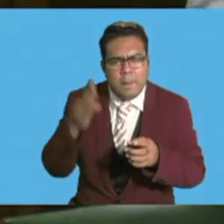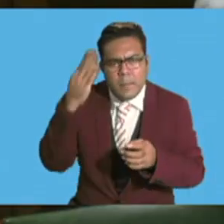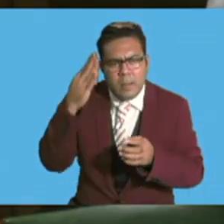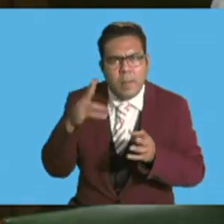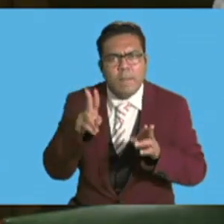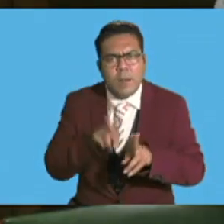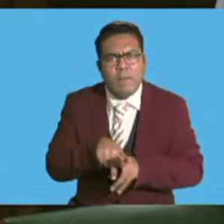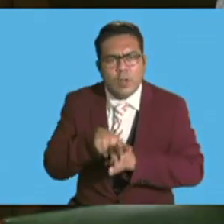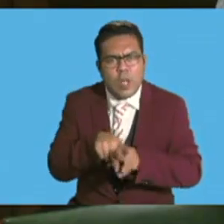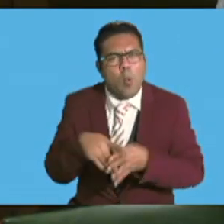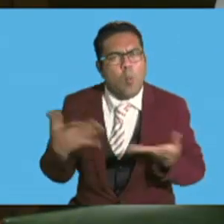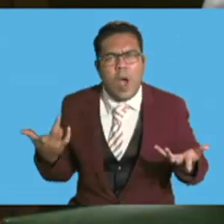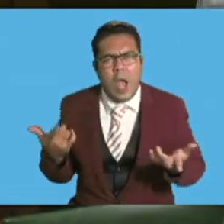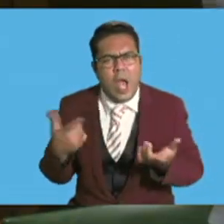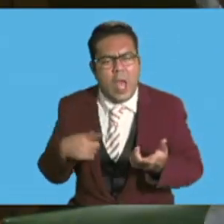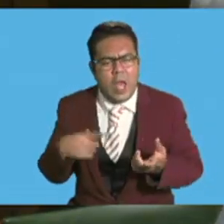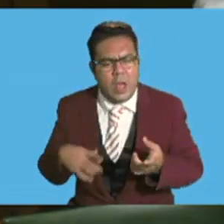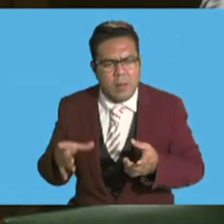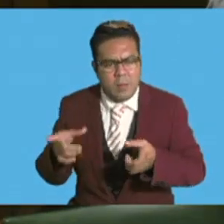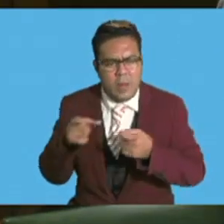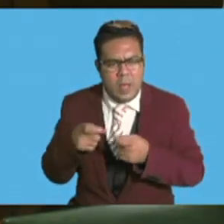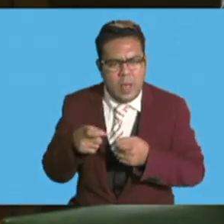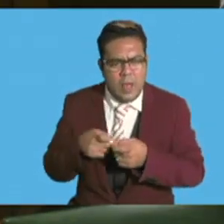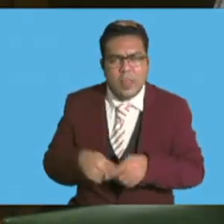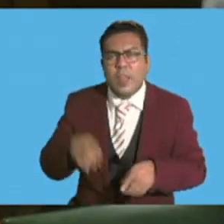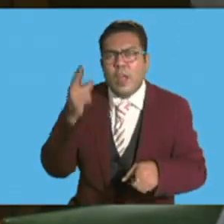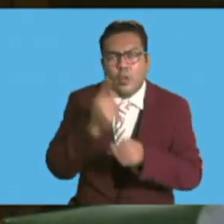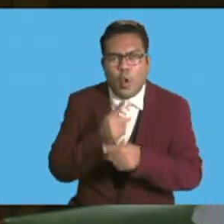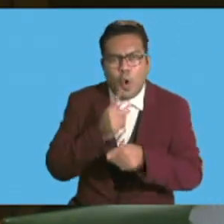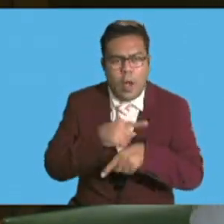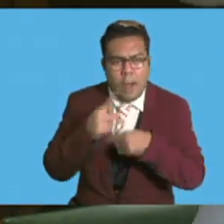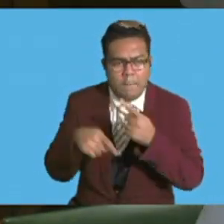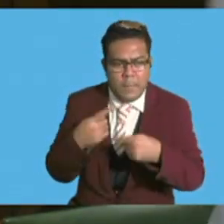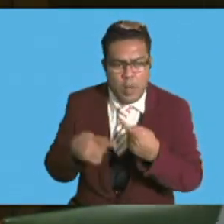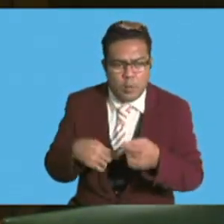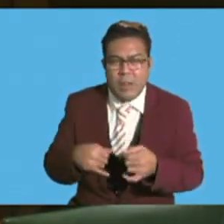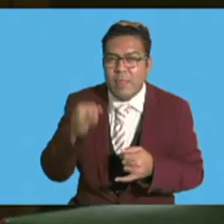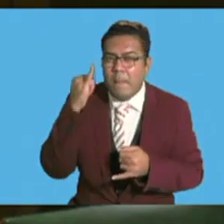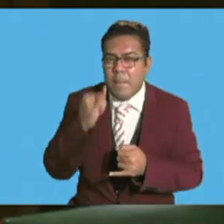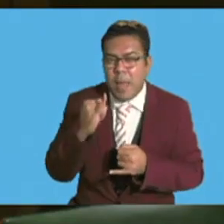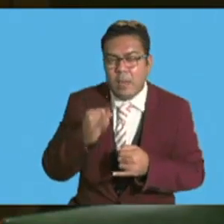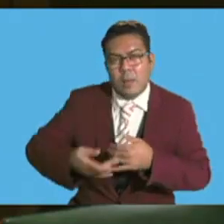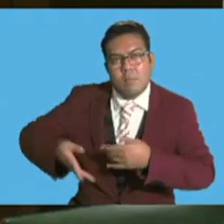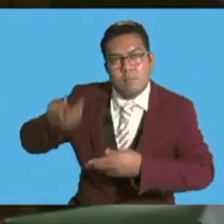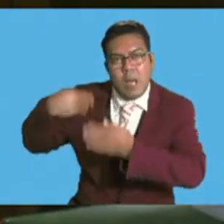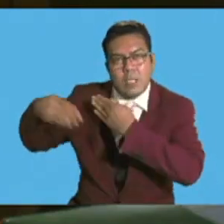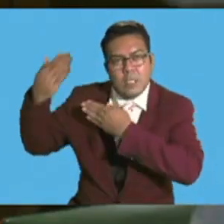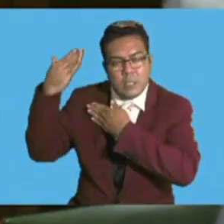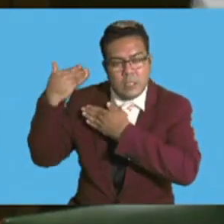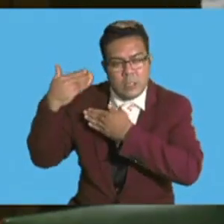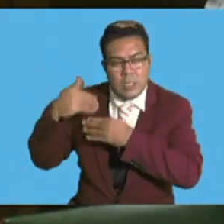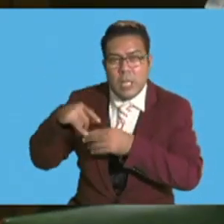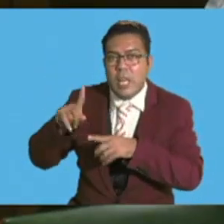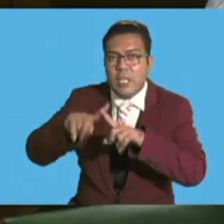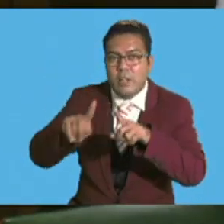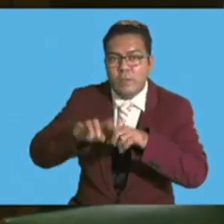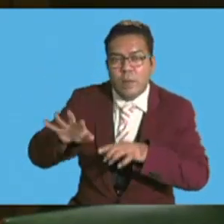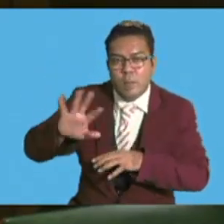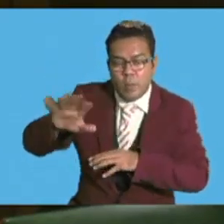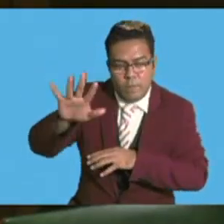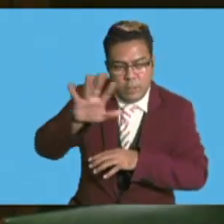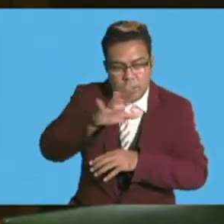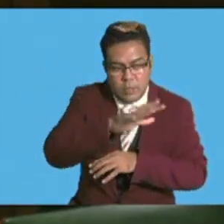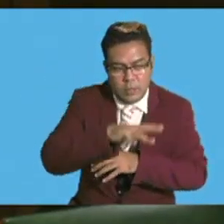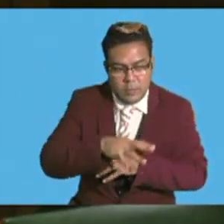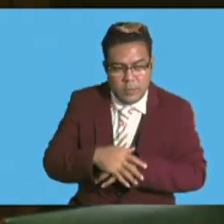bring it up? That's what they do. They talk about the bad past in the provinces. I want to